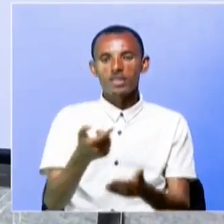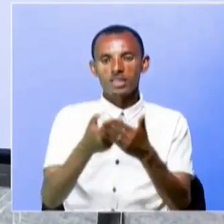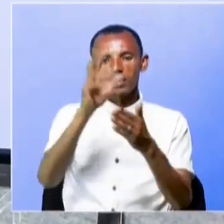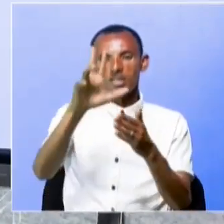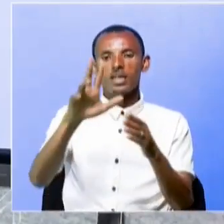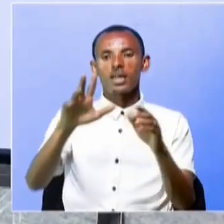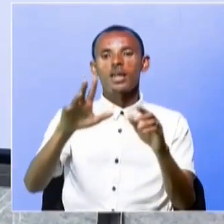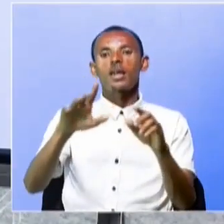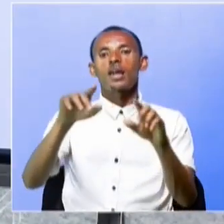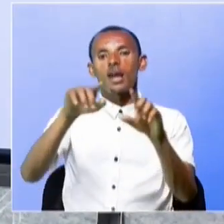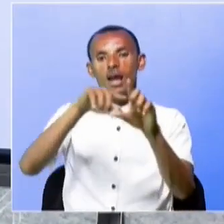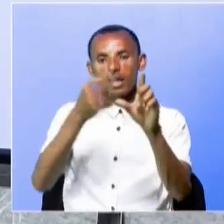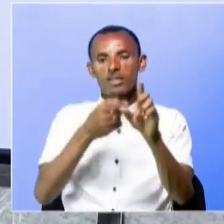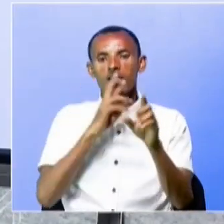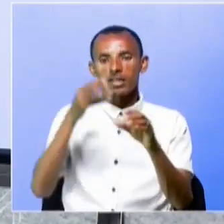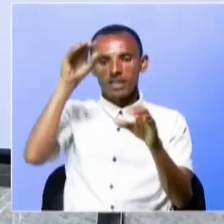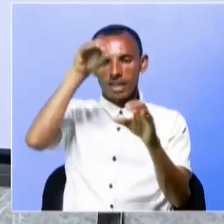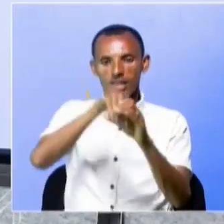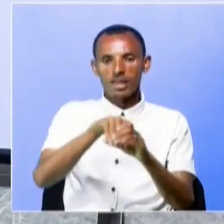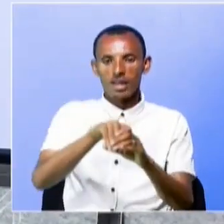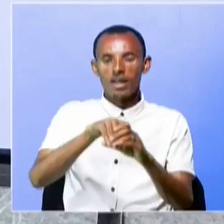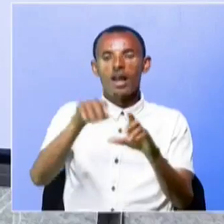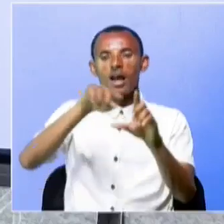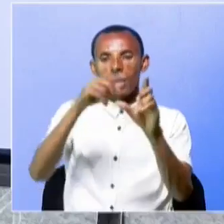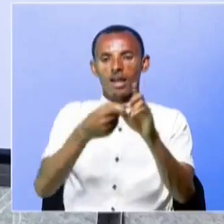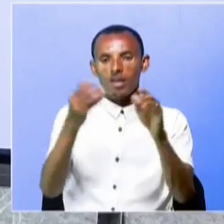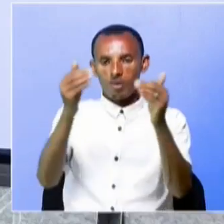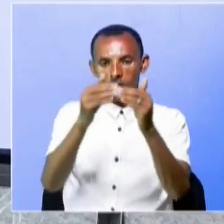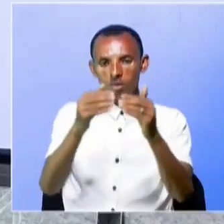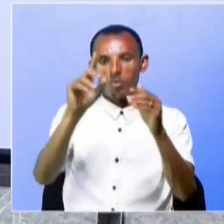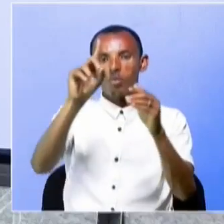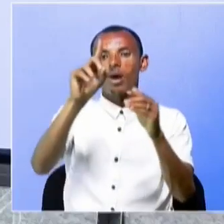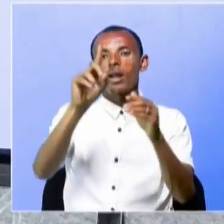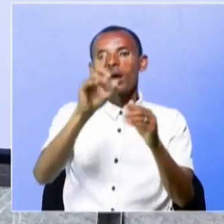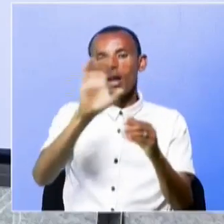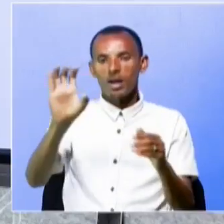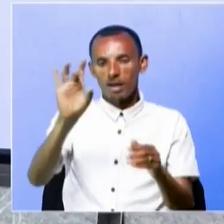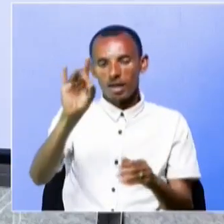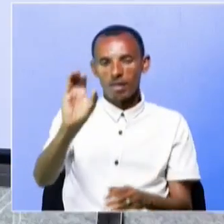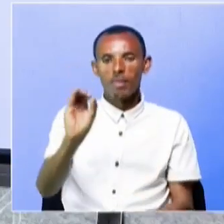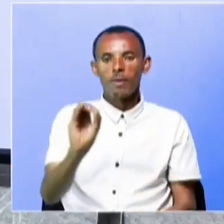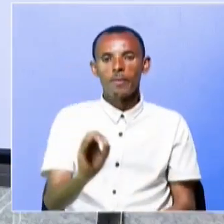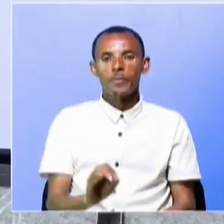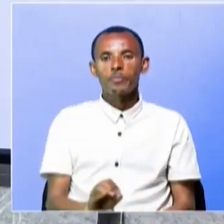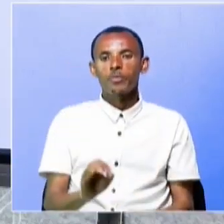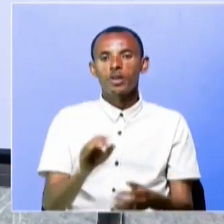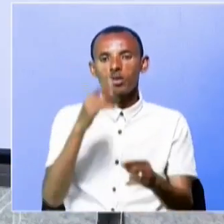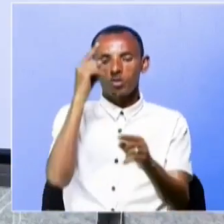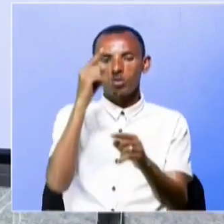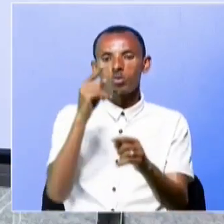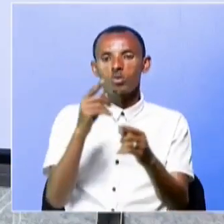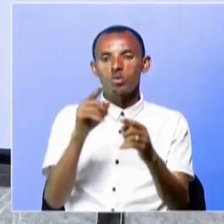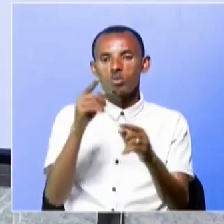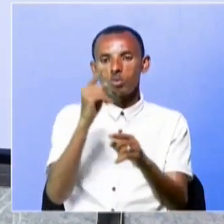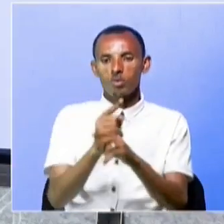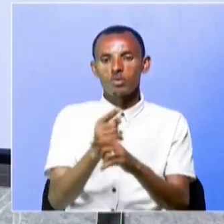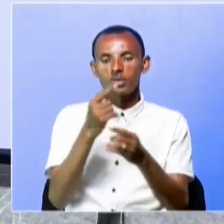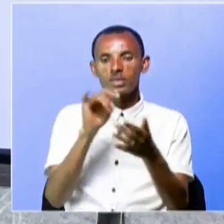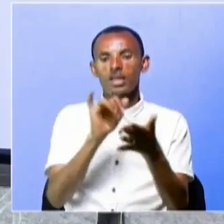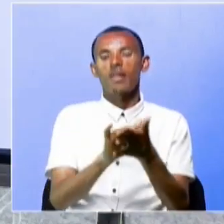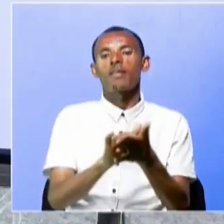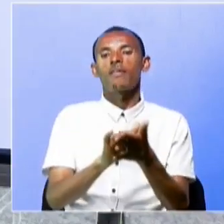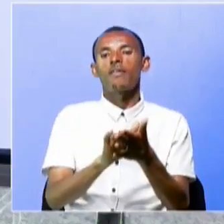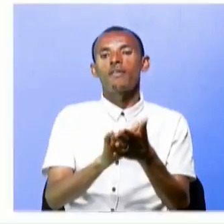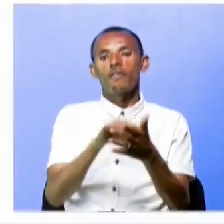the interior angles of the triangle ABC. So to prove that fact, let